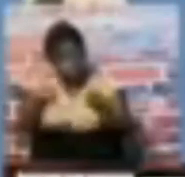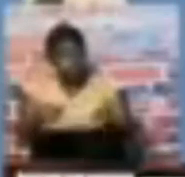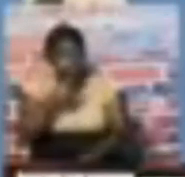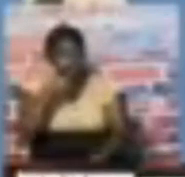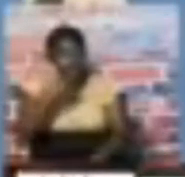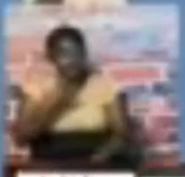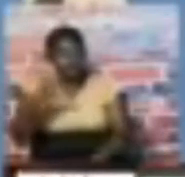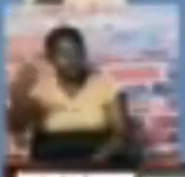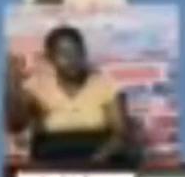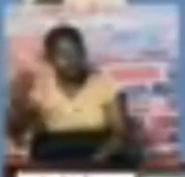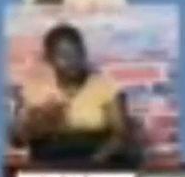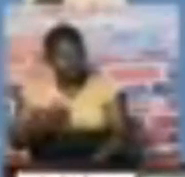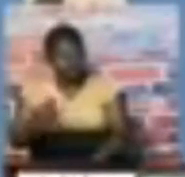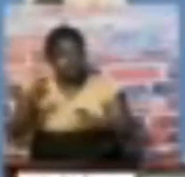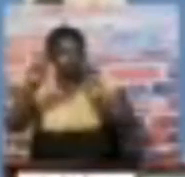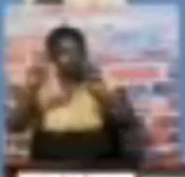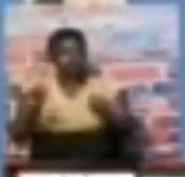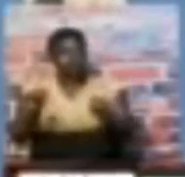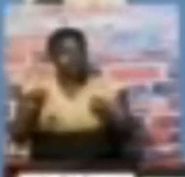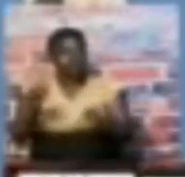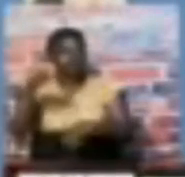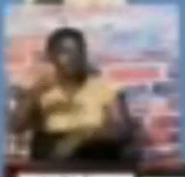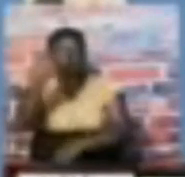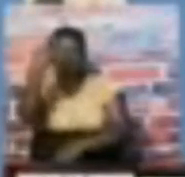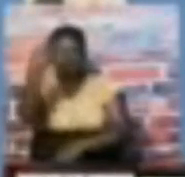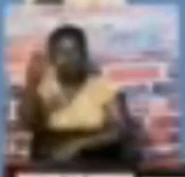by having only not more than three people